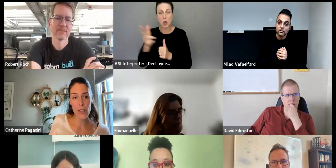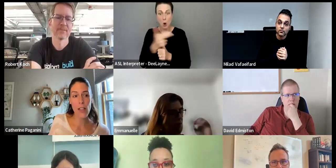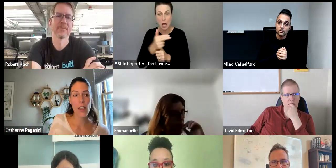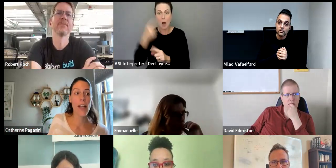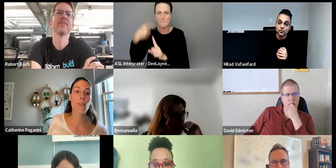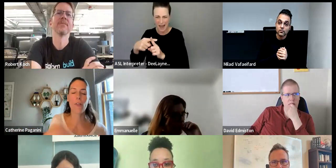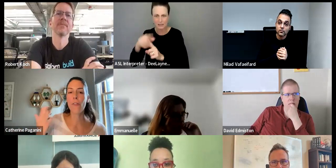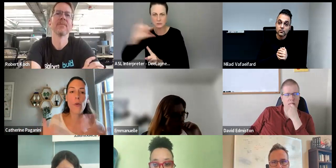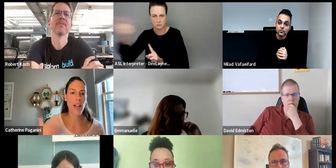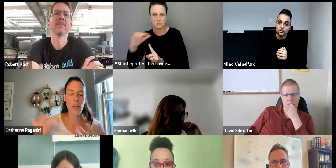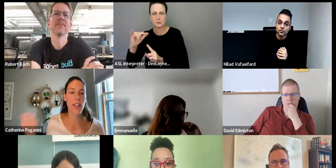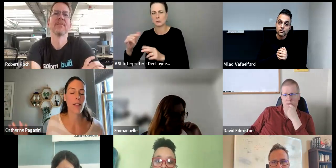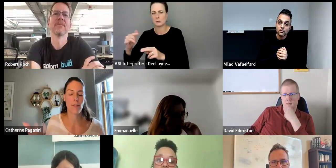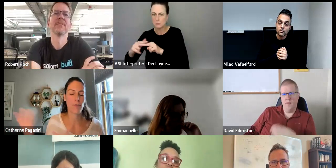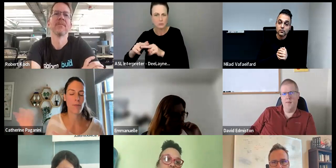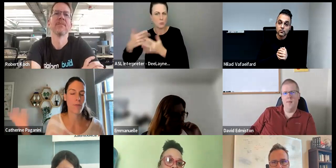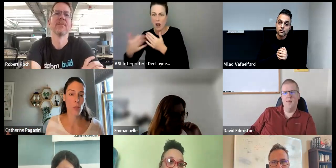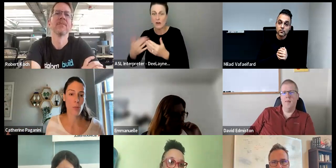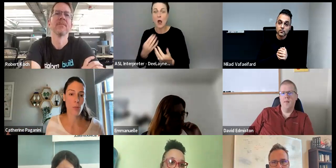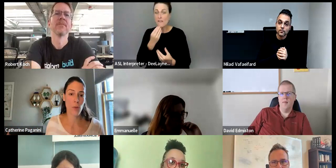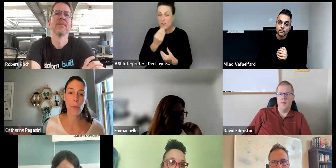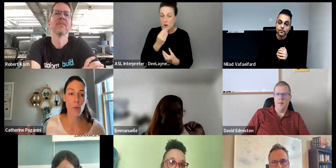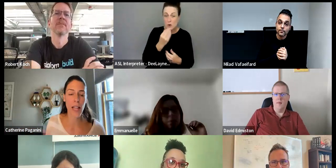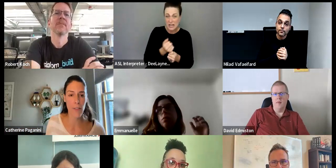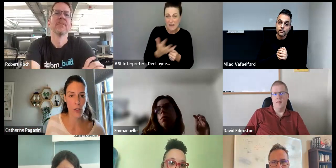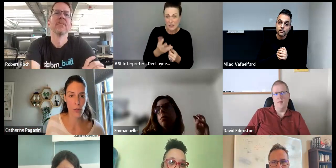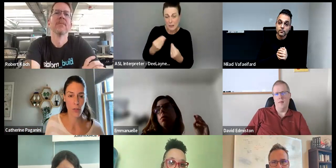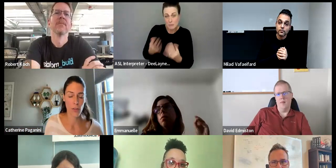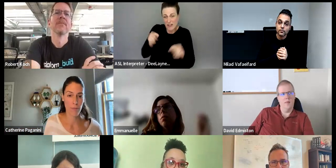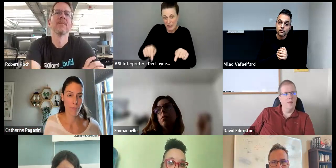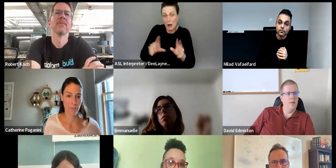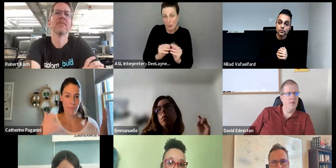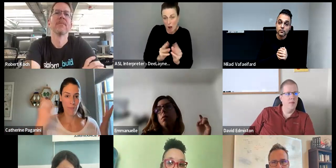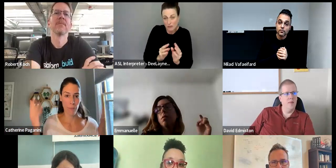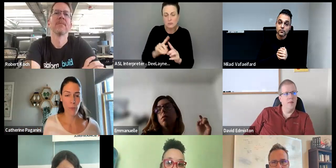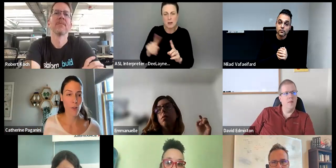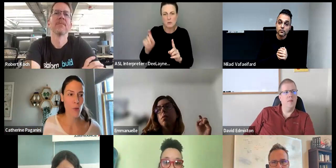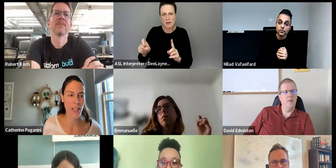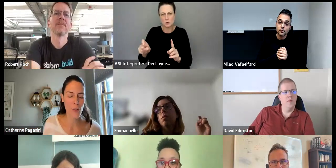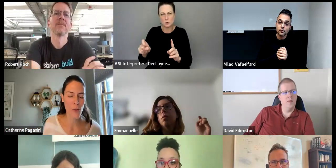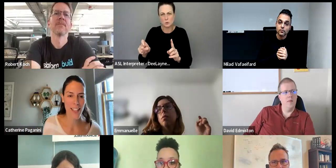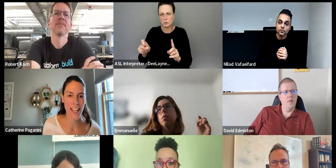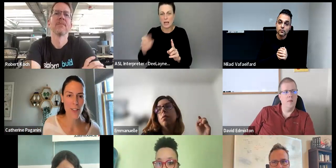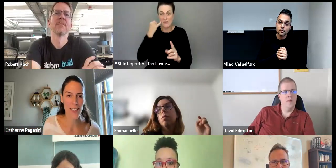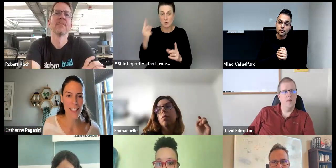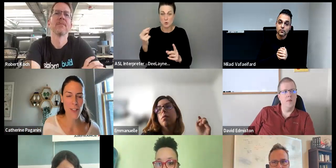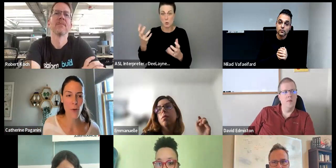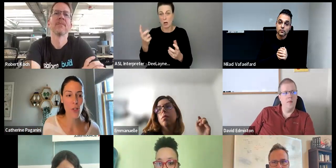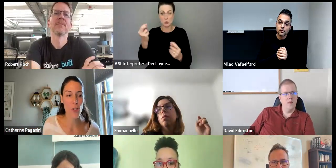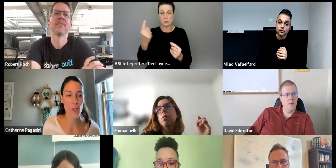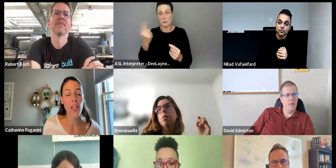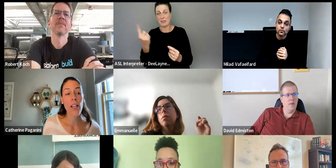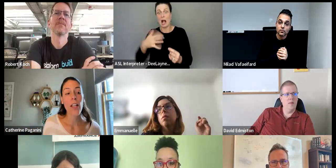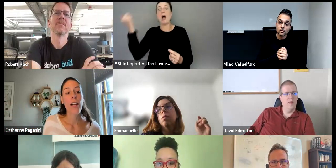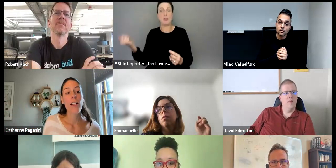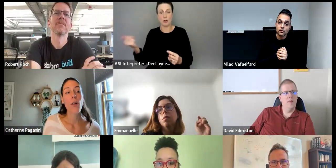travel expenses. And of course, food and everything, whatever's provided there. But you will have to, if you do want to do anything else, that's,